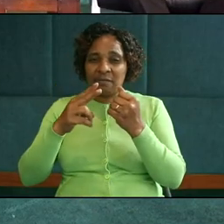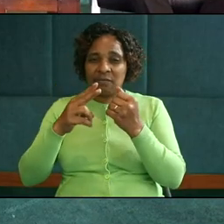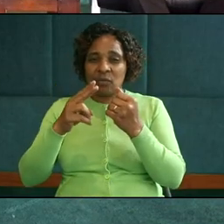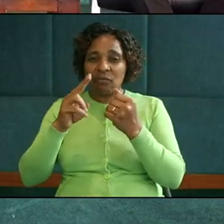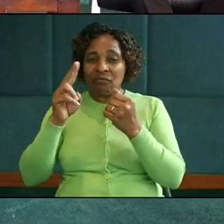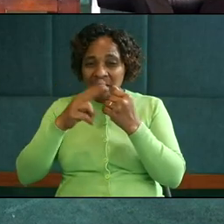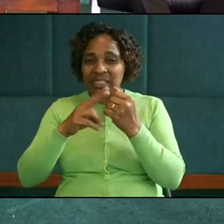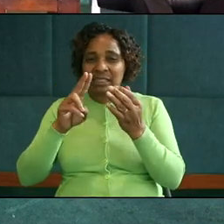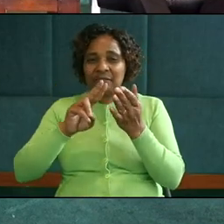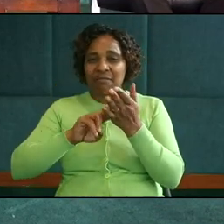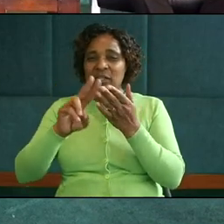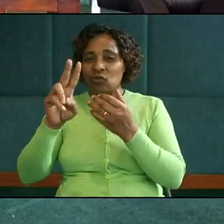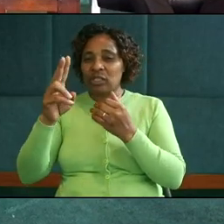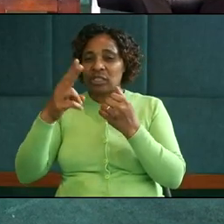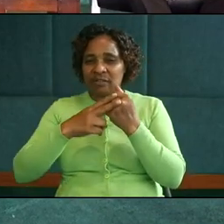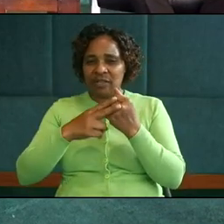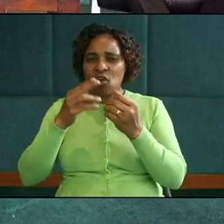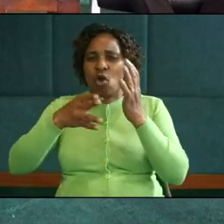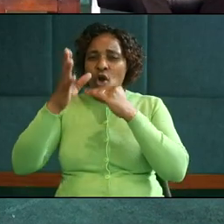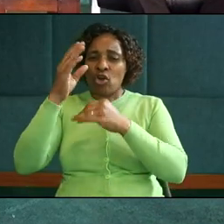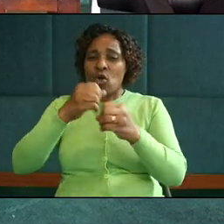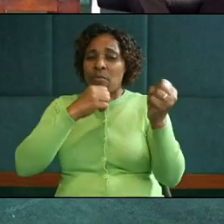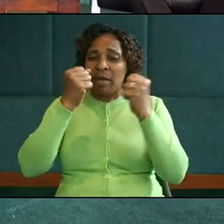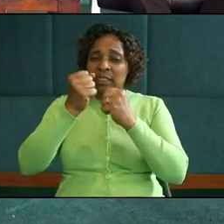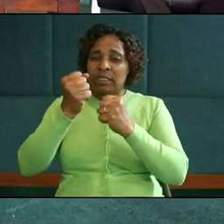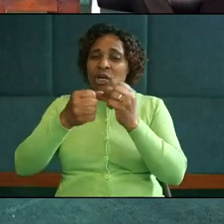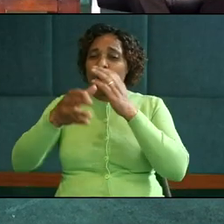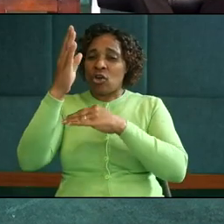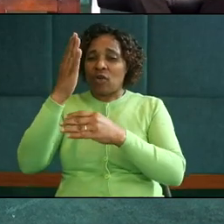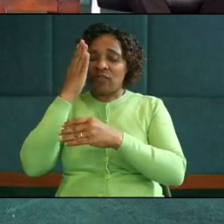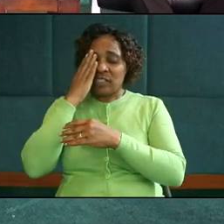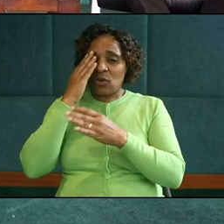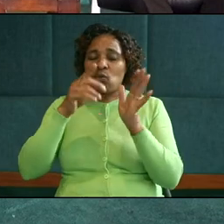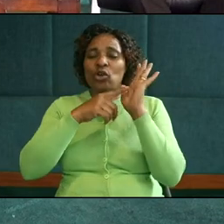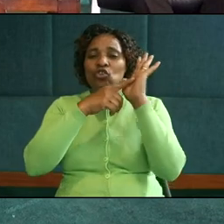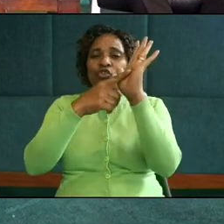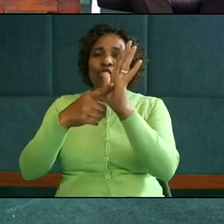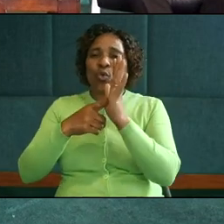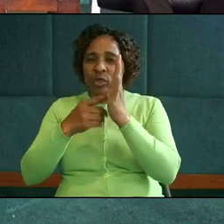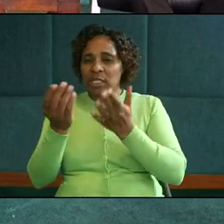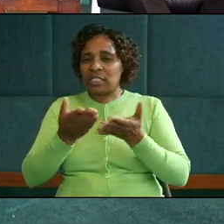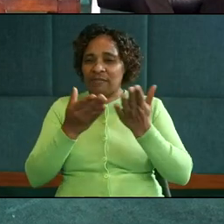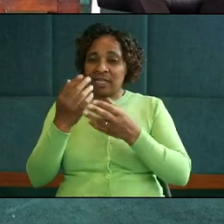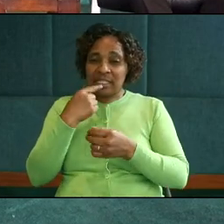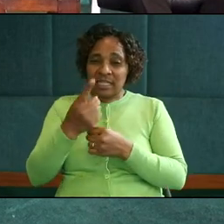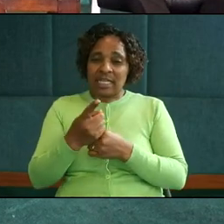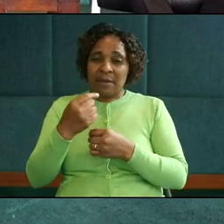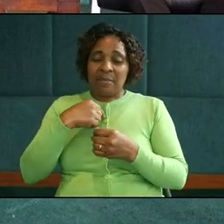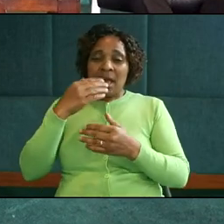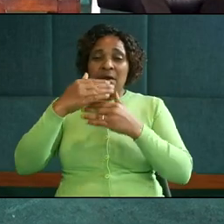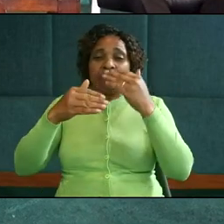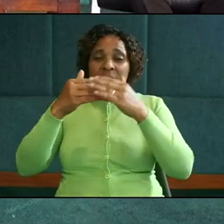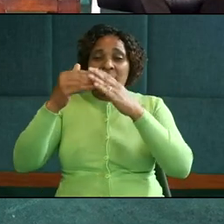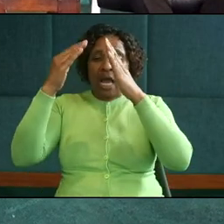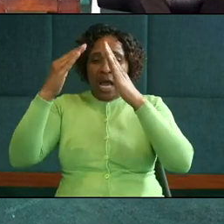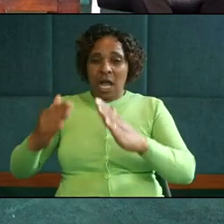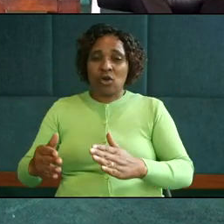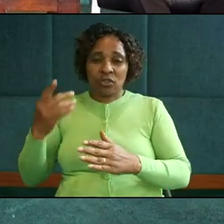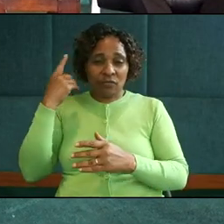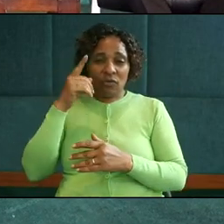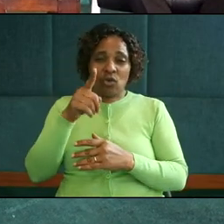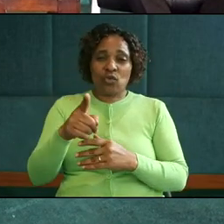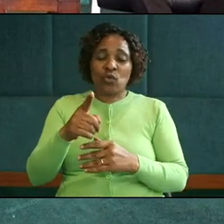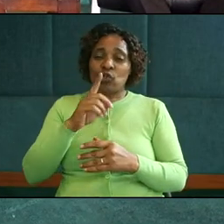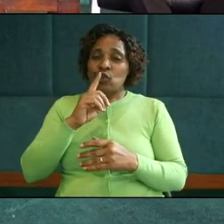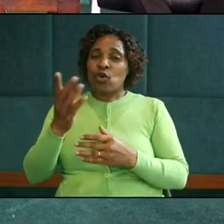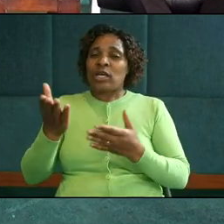Lord Almighty, God of Israel, you have revealed this to your servant, saying, I will build a house for you. So